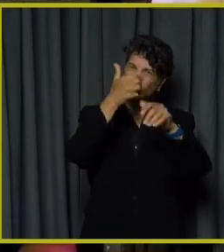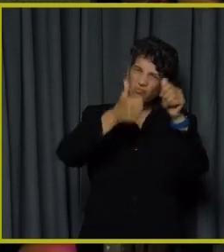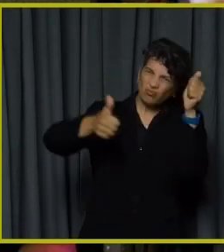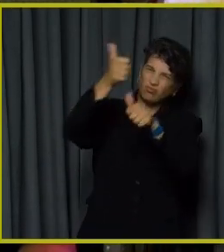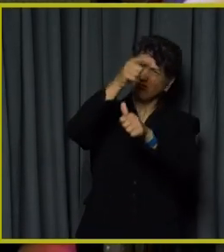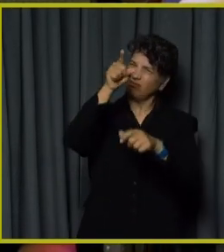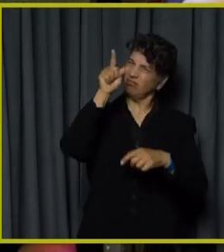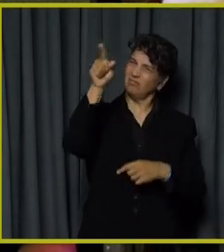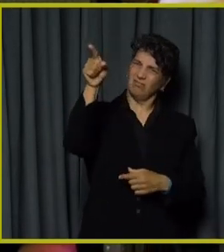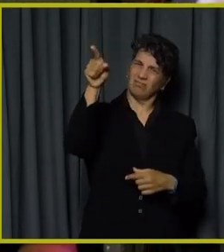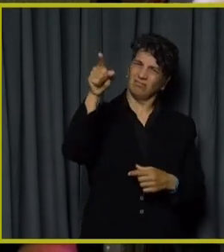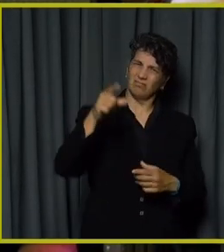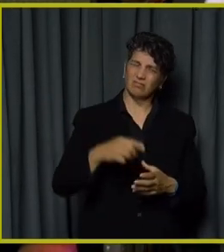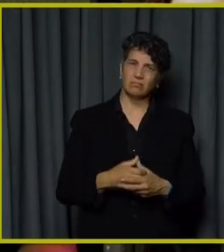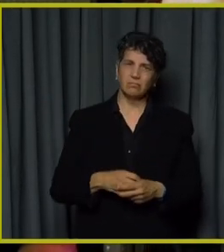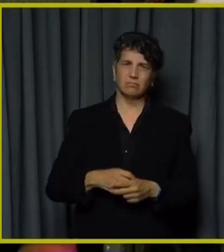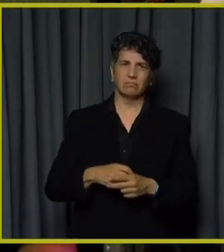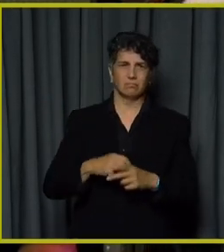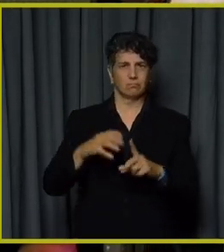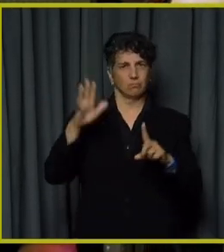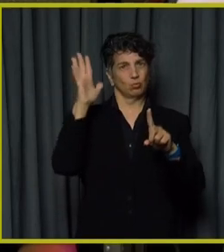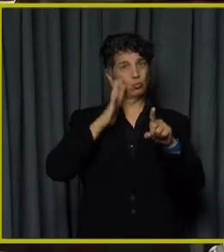it is wrapped up in a corporate business suit.